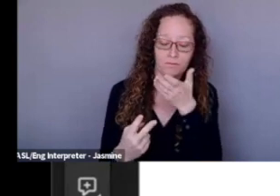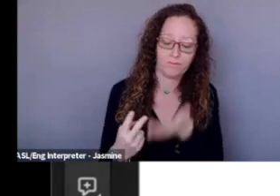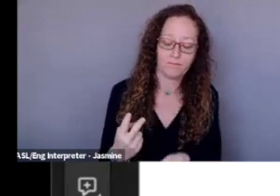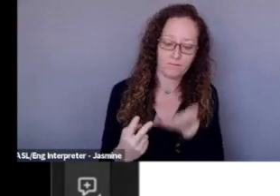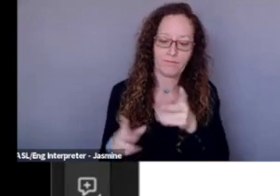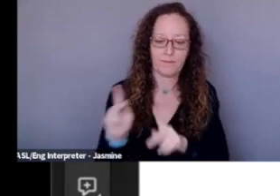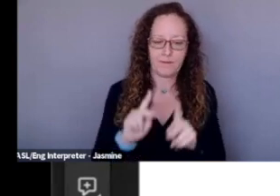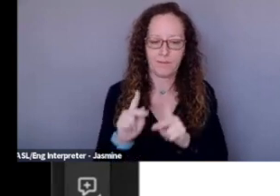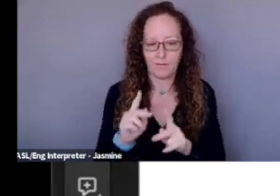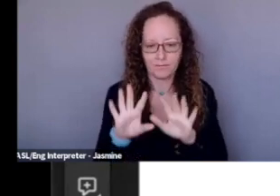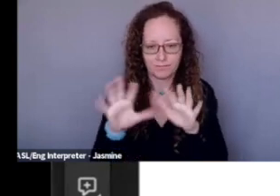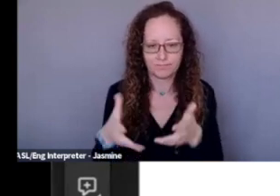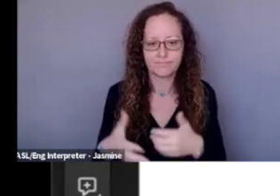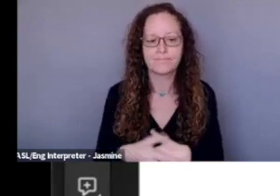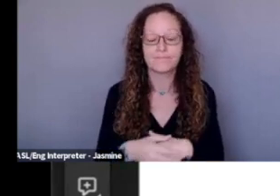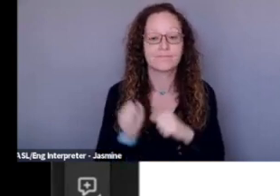Lovely.